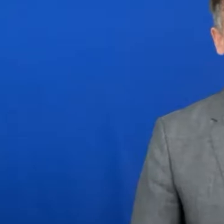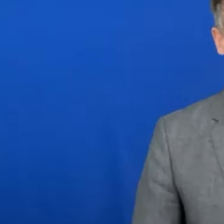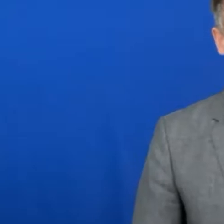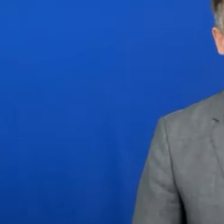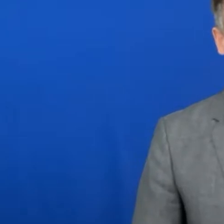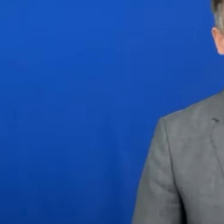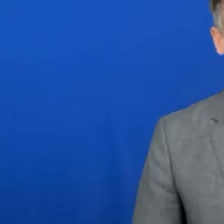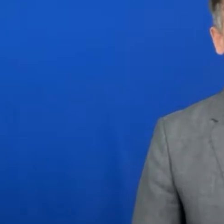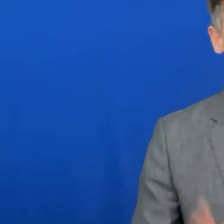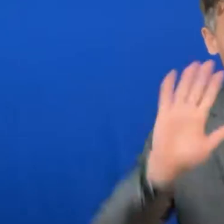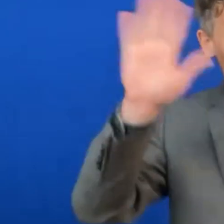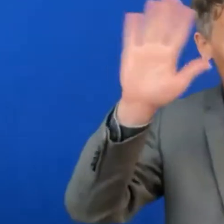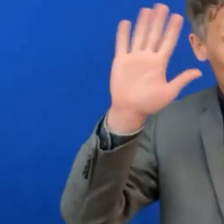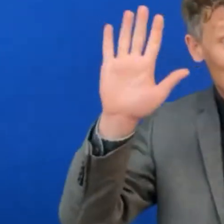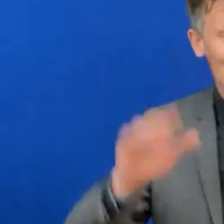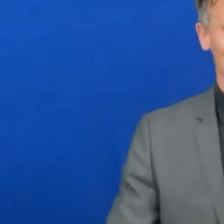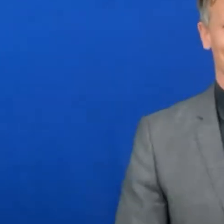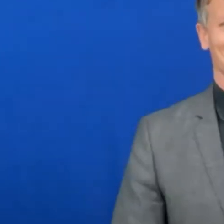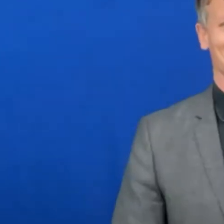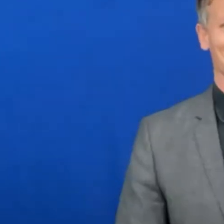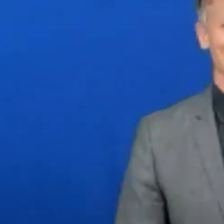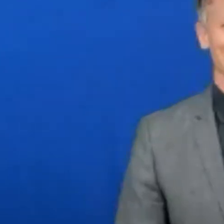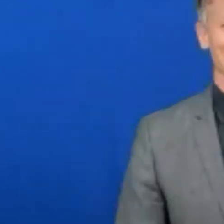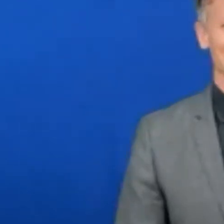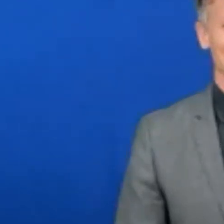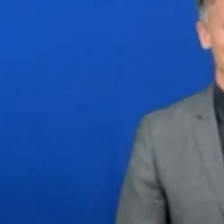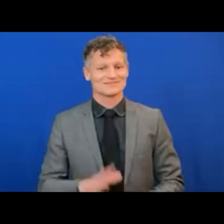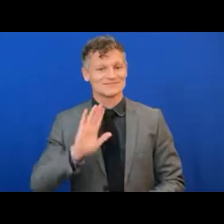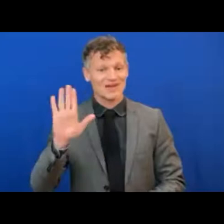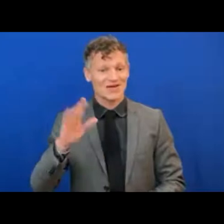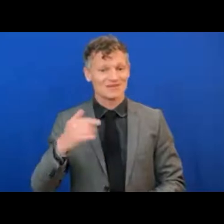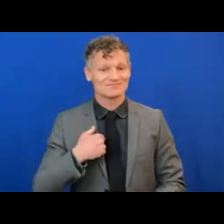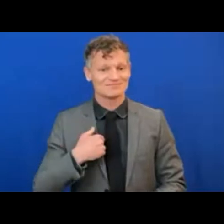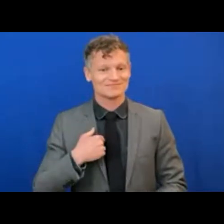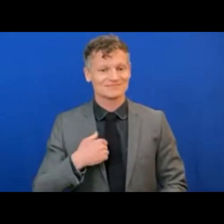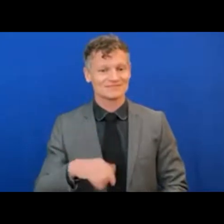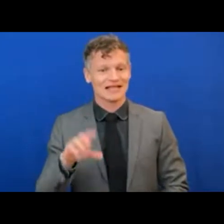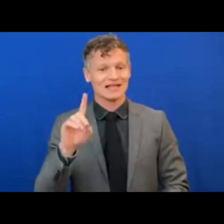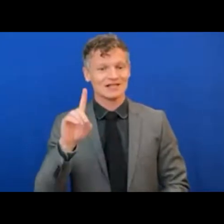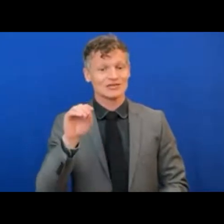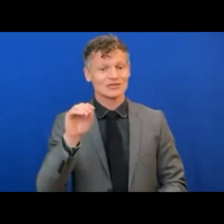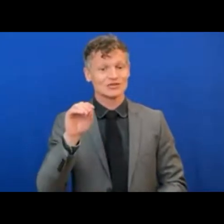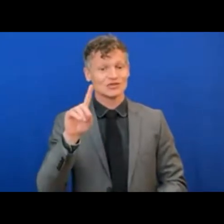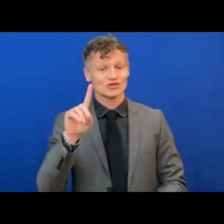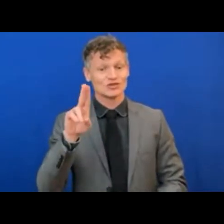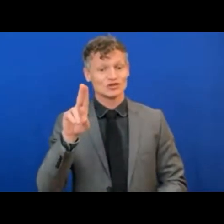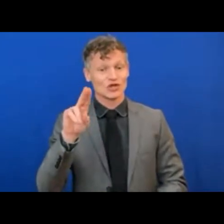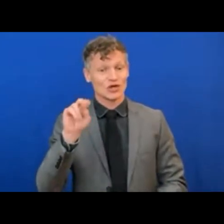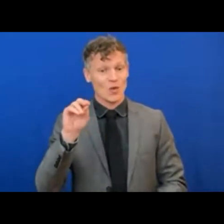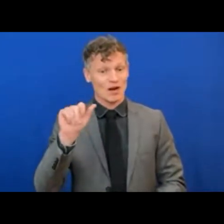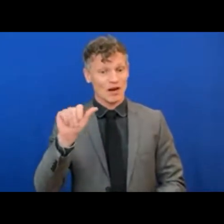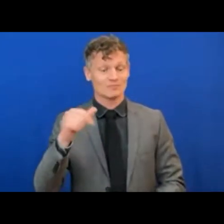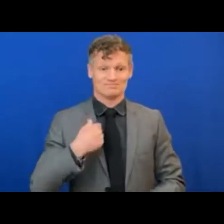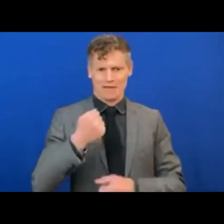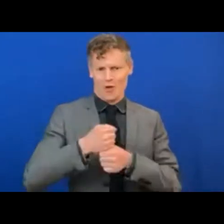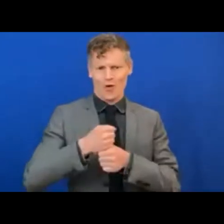Sango. Hello, everyone. I'm Danola and I work with the Generation Connects community, which is basically the ITU's work with young people.